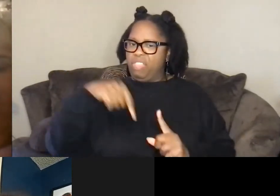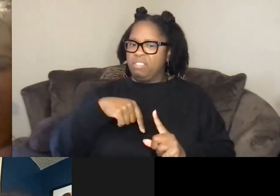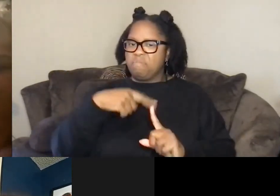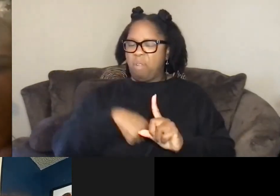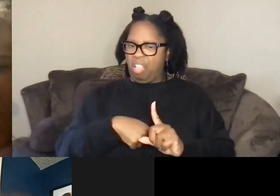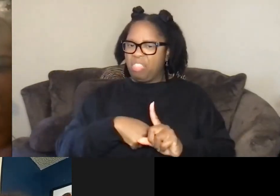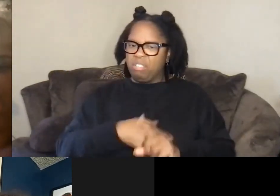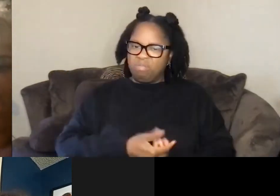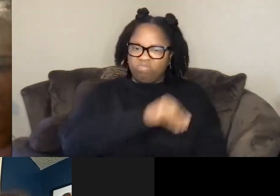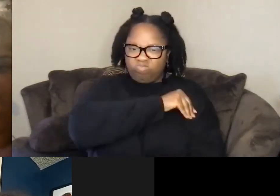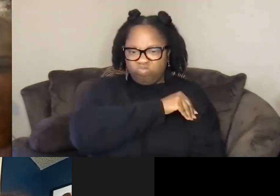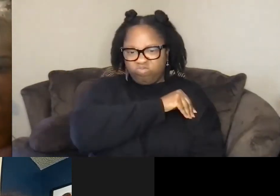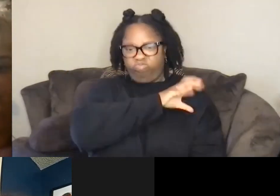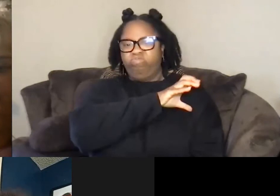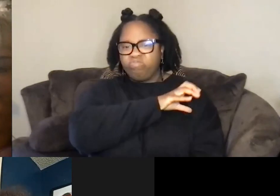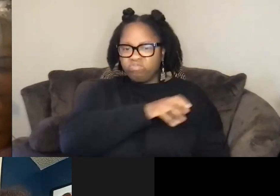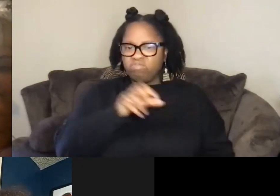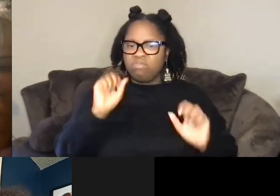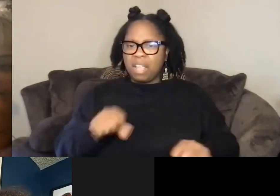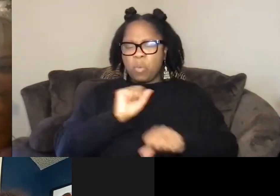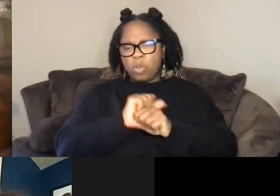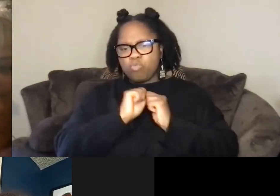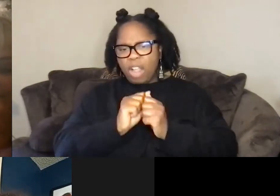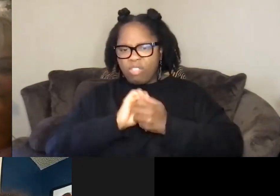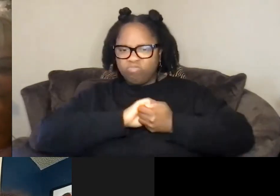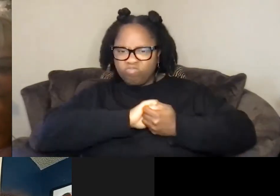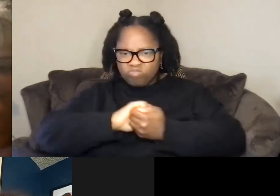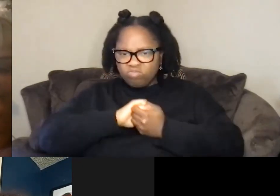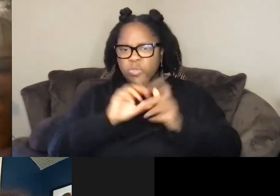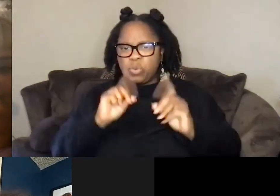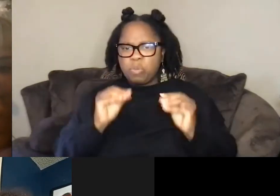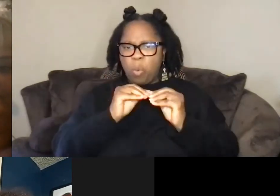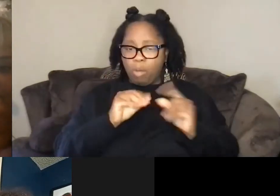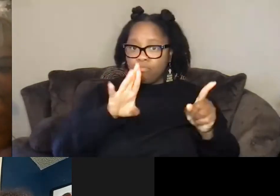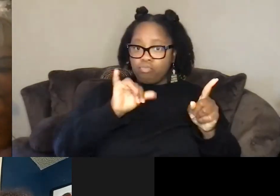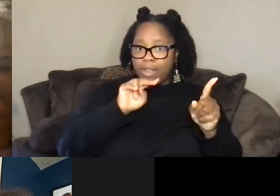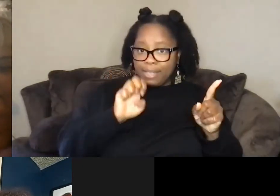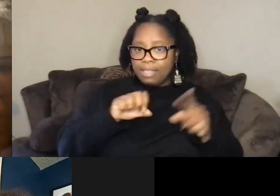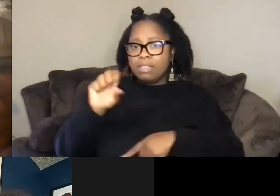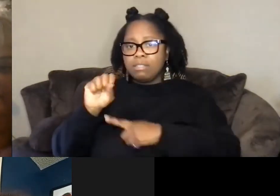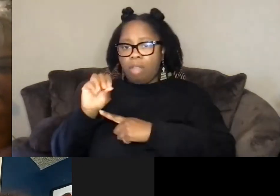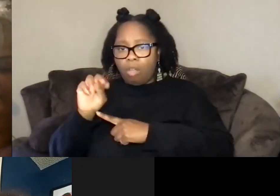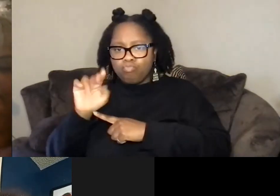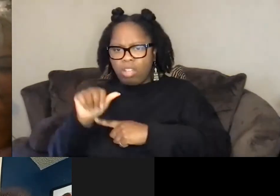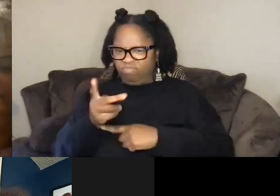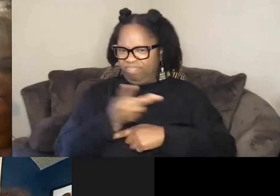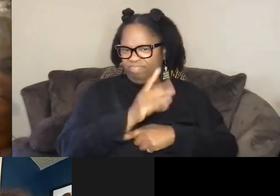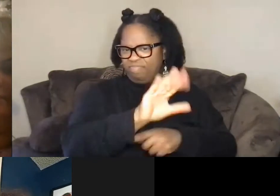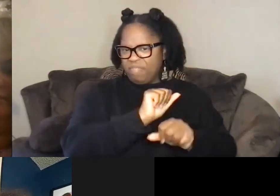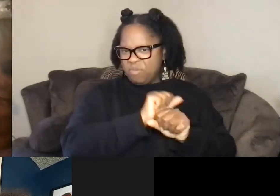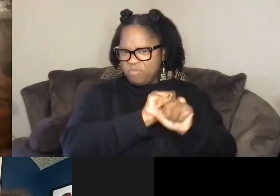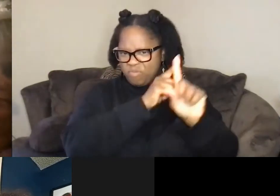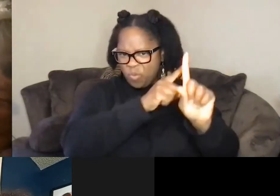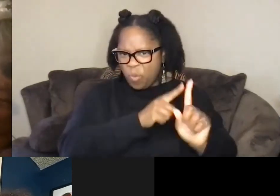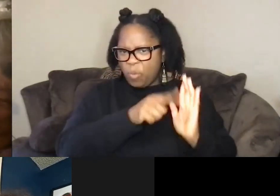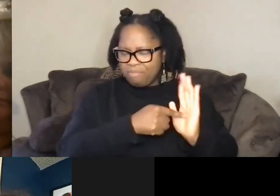you so that we can all work together to do more of the kind of things that Brandie and Sandra were talking about with us today. We have some plans in the